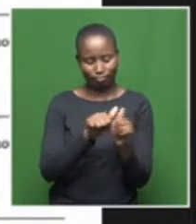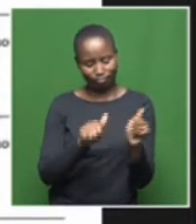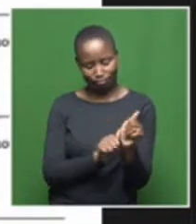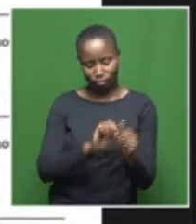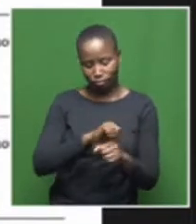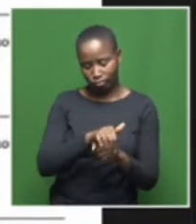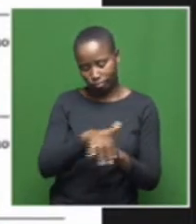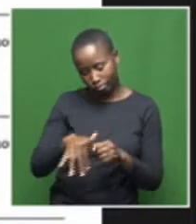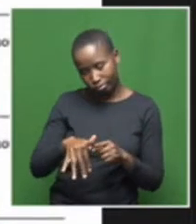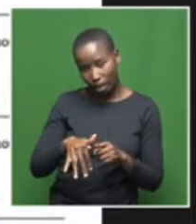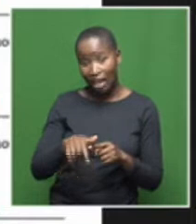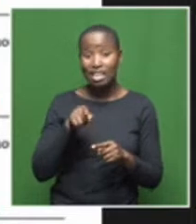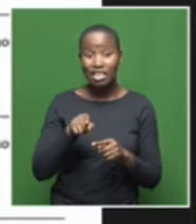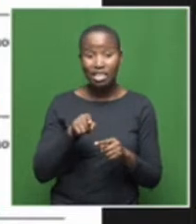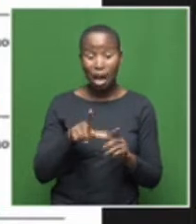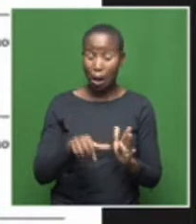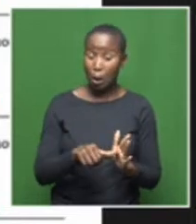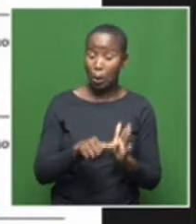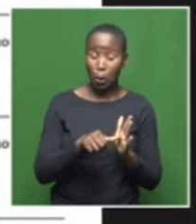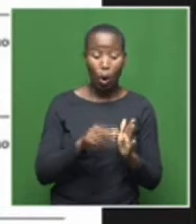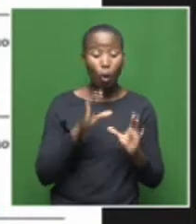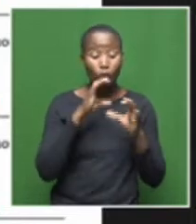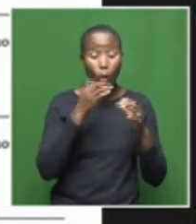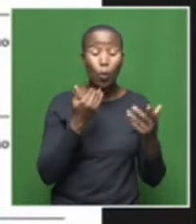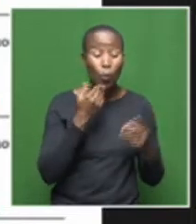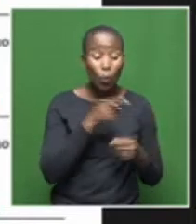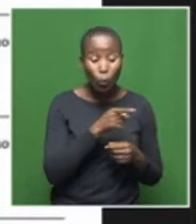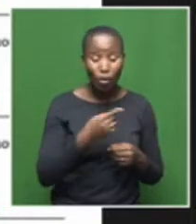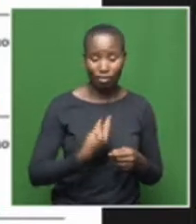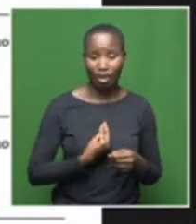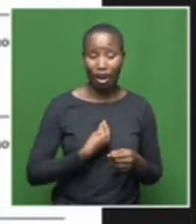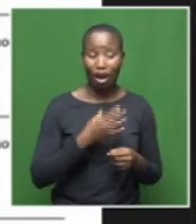the young people. Currently, there are